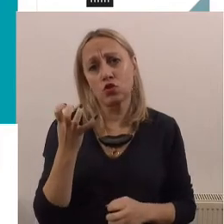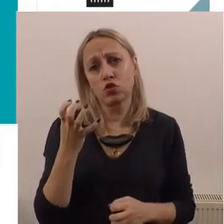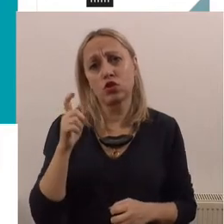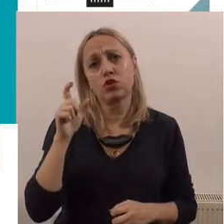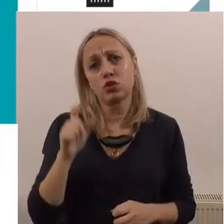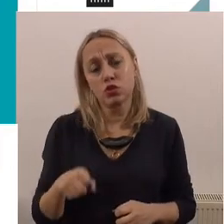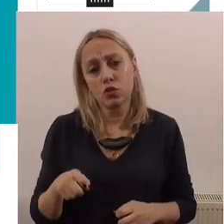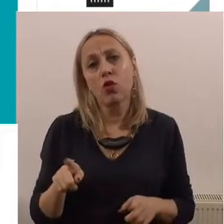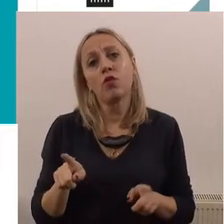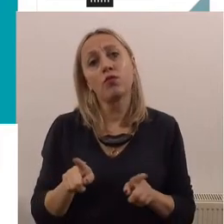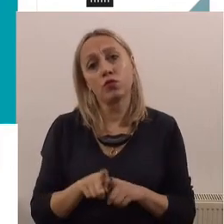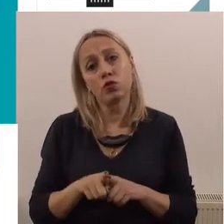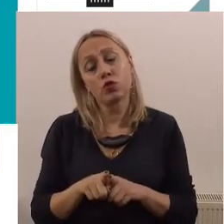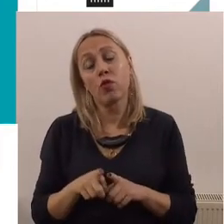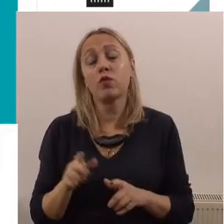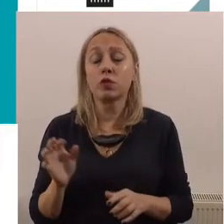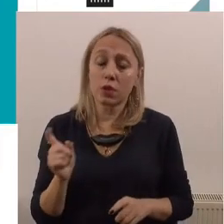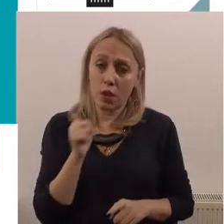people, not much.